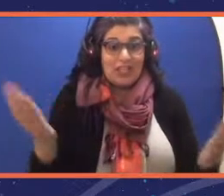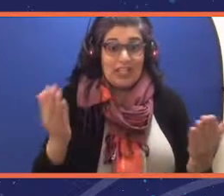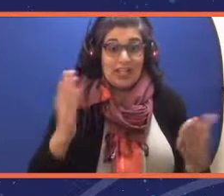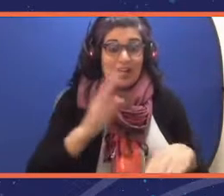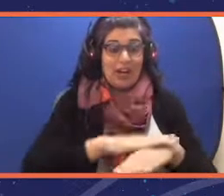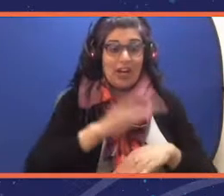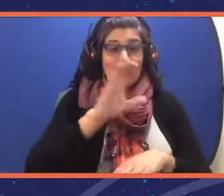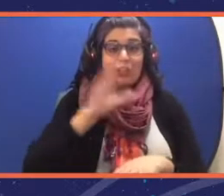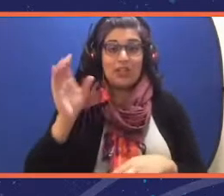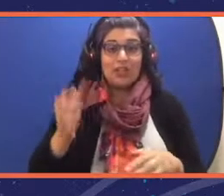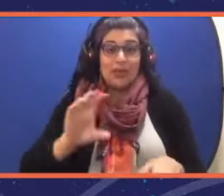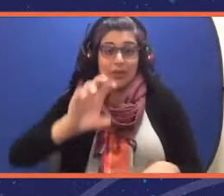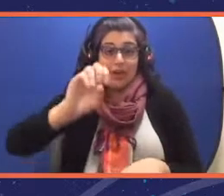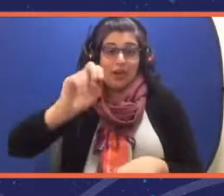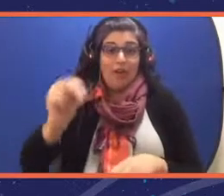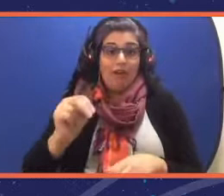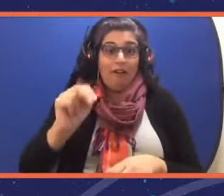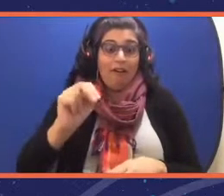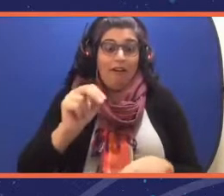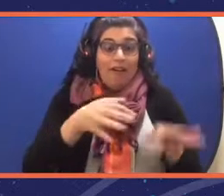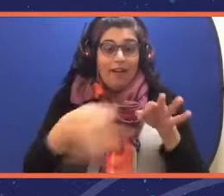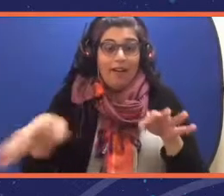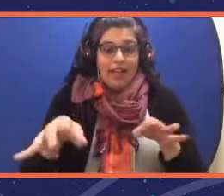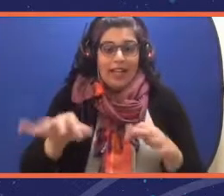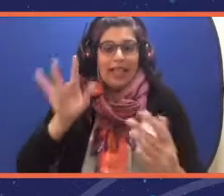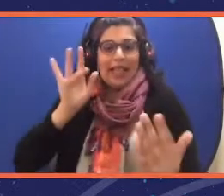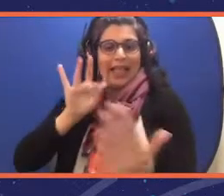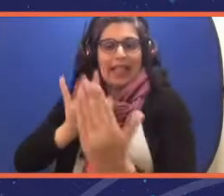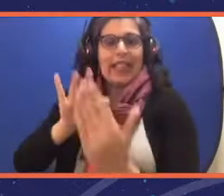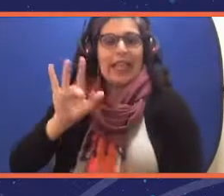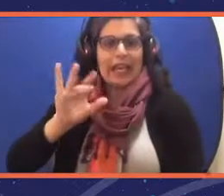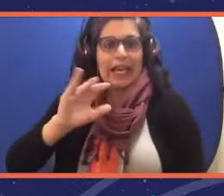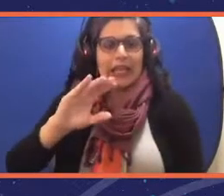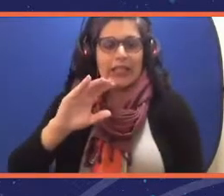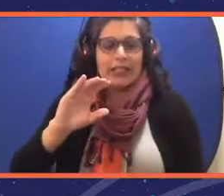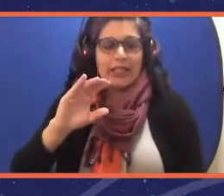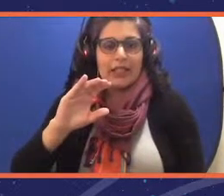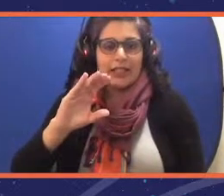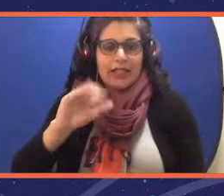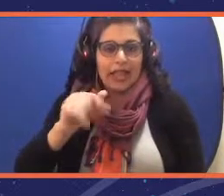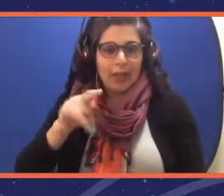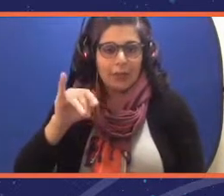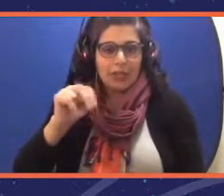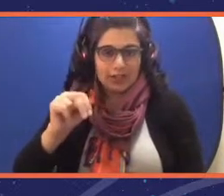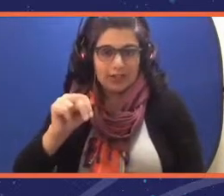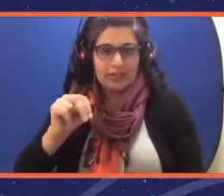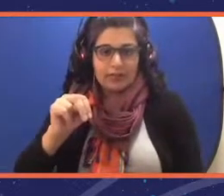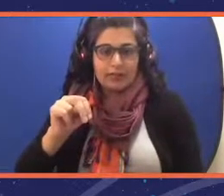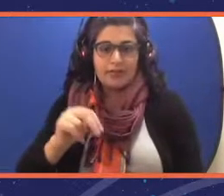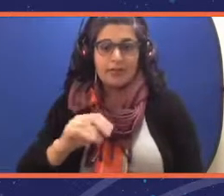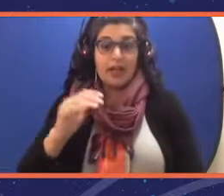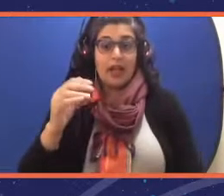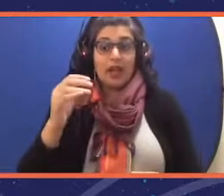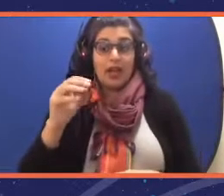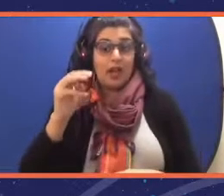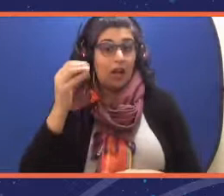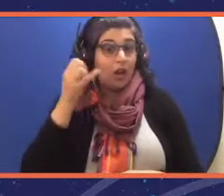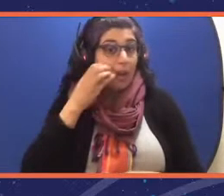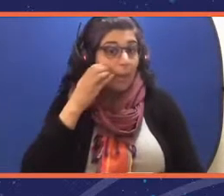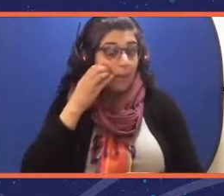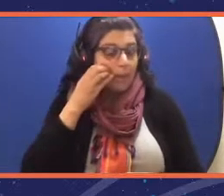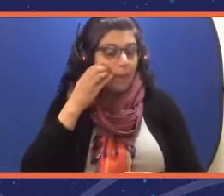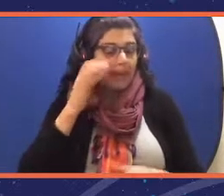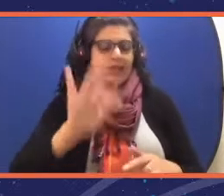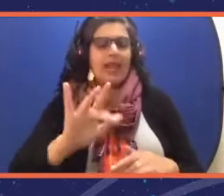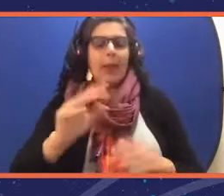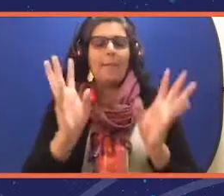captions, click on the closed caption icon in your Zoom controls. On the Zoom mobile app, you would tap meeting settings